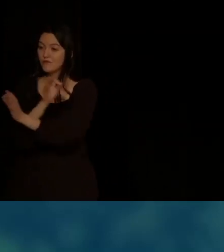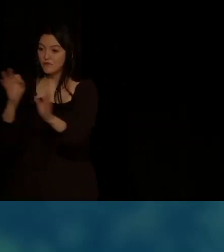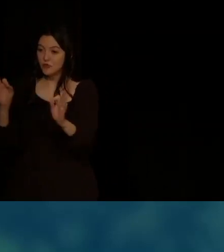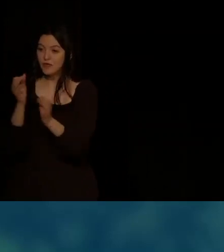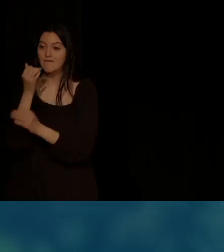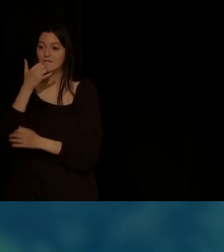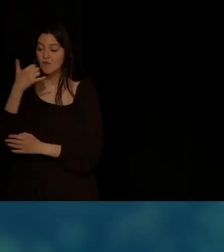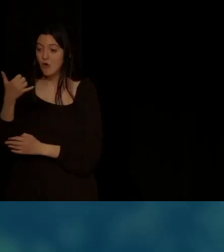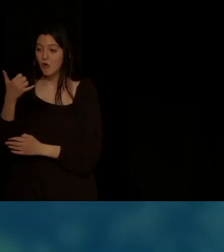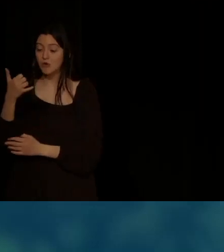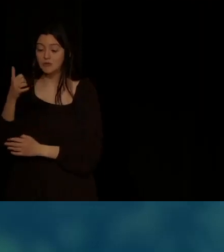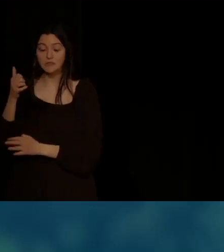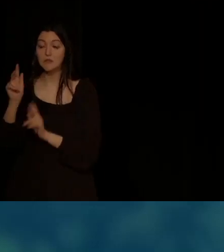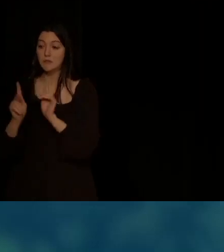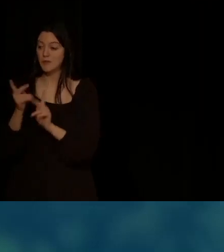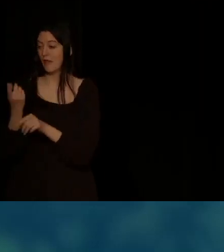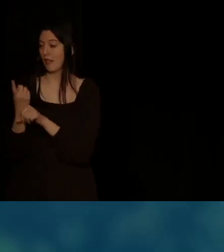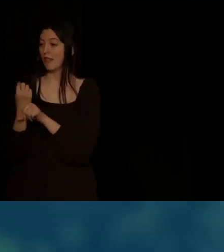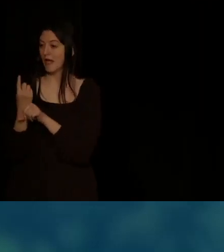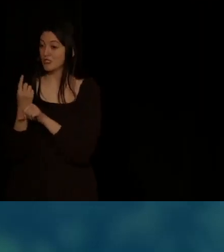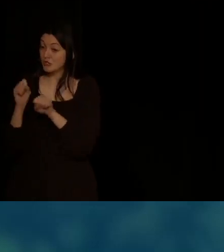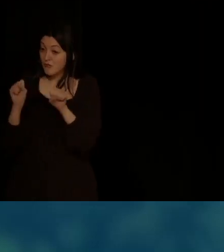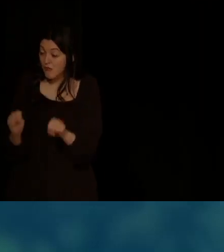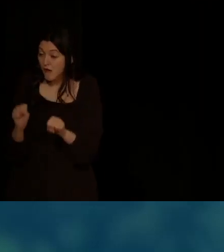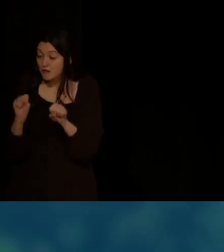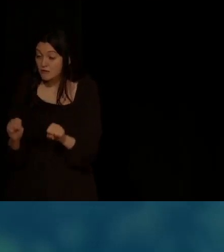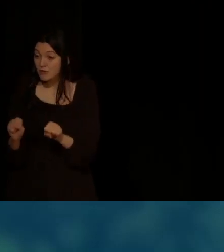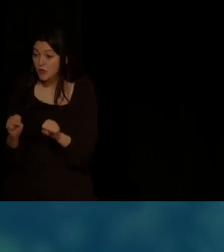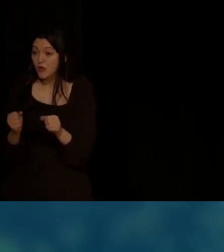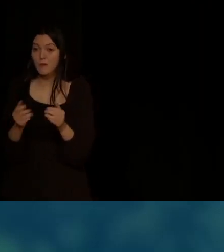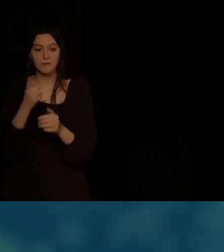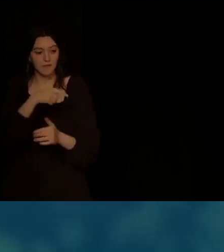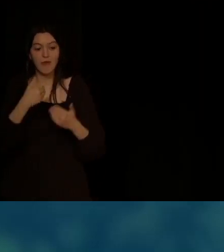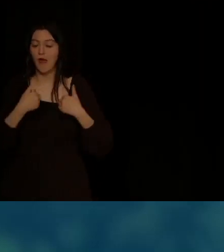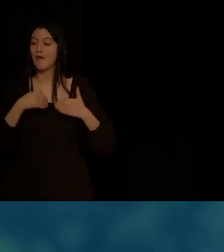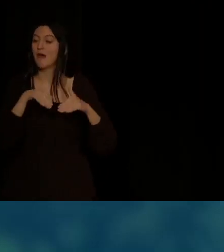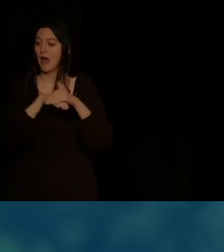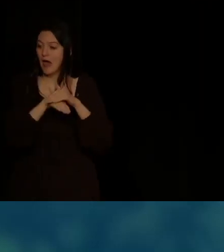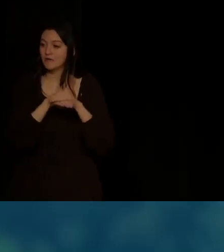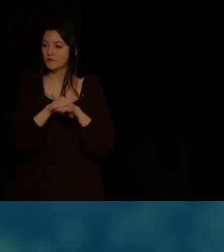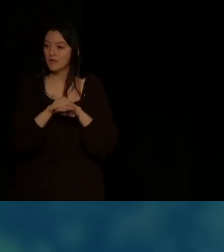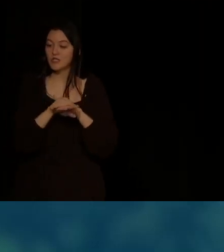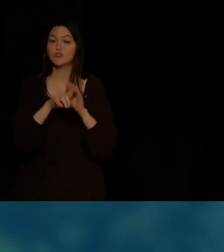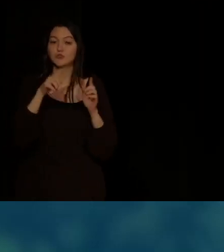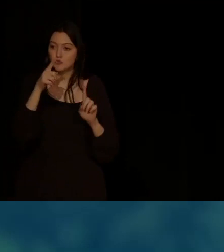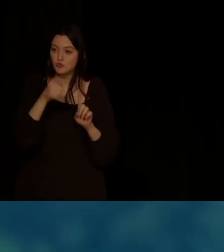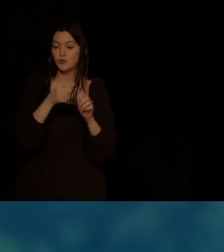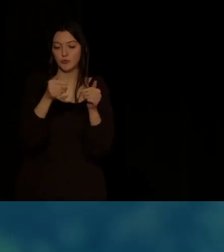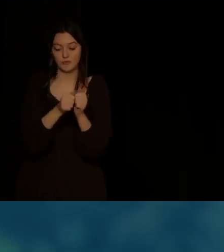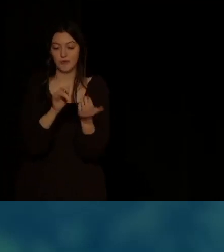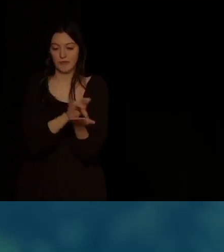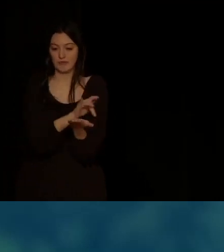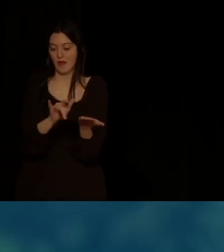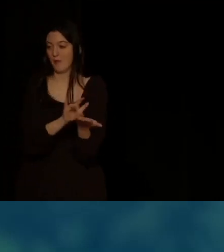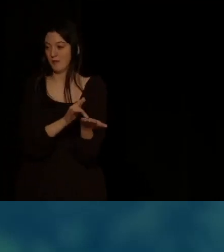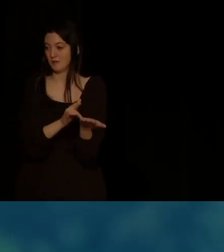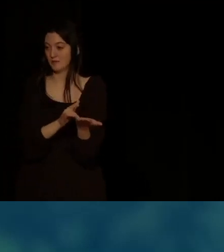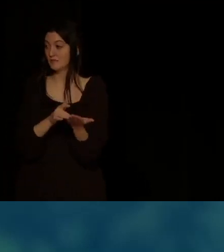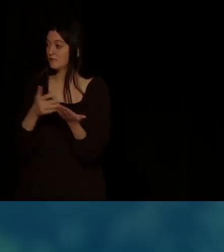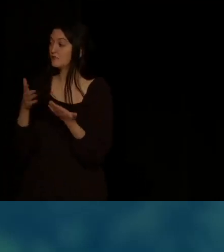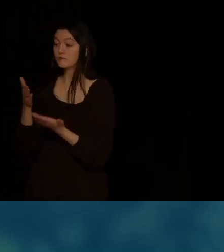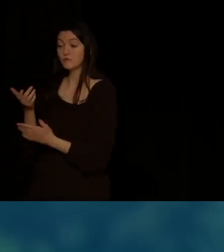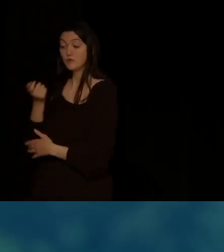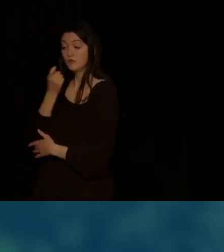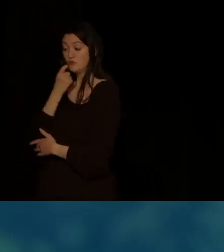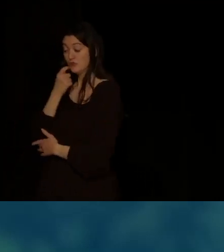to residents last year, made possible by them having access to these tablets. A resident recently